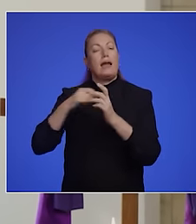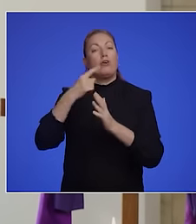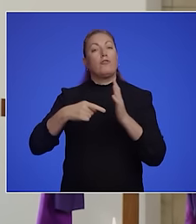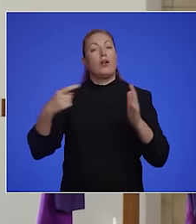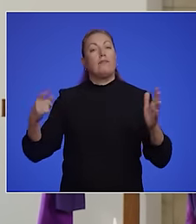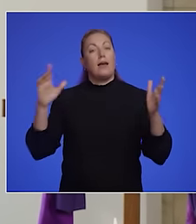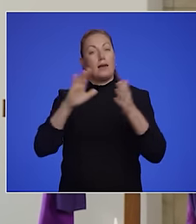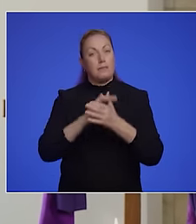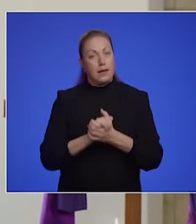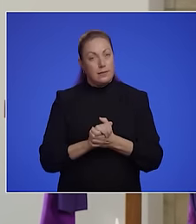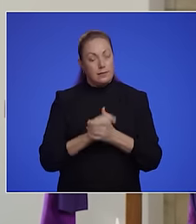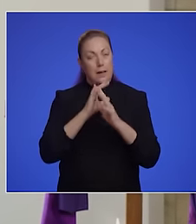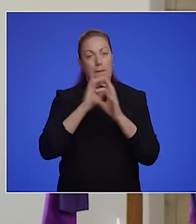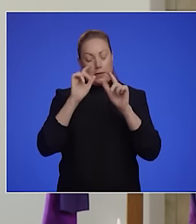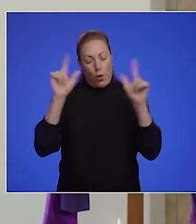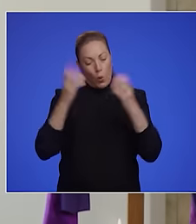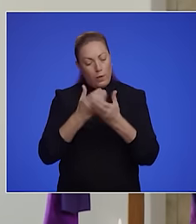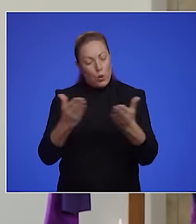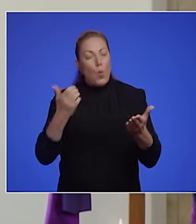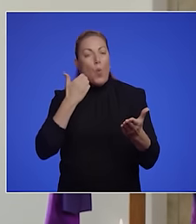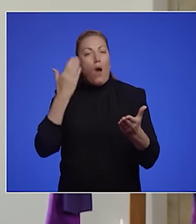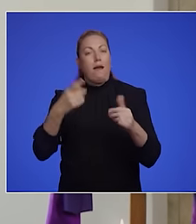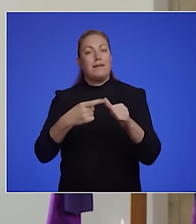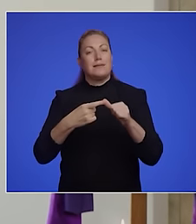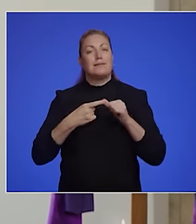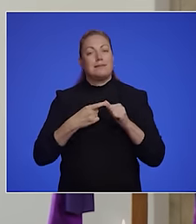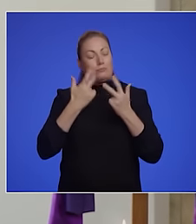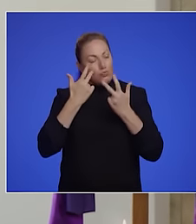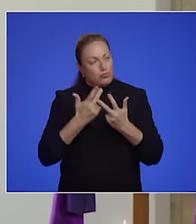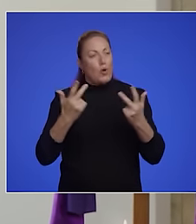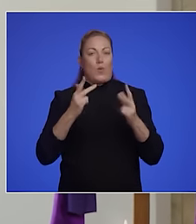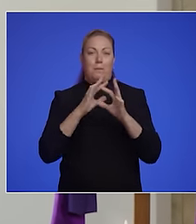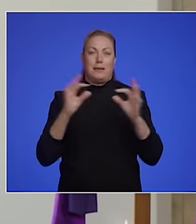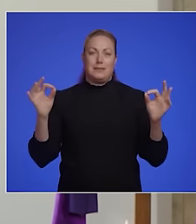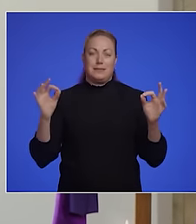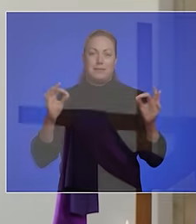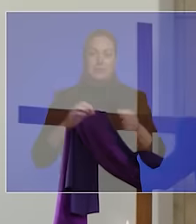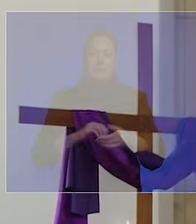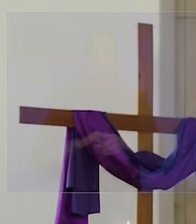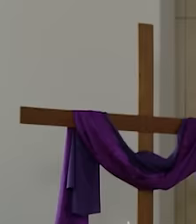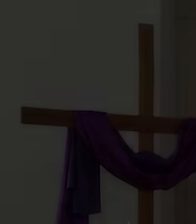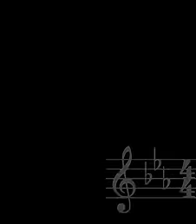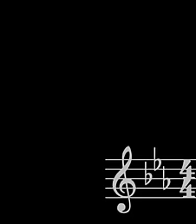The peace of the Lord be with you always And with your spirit Let's offer each other the sign of peace